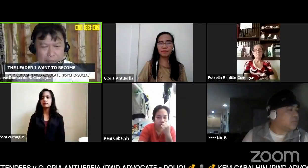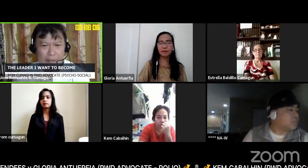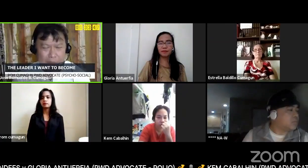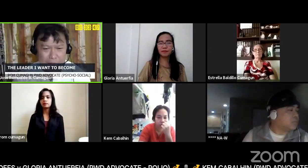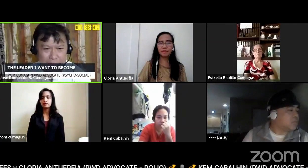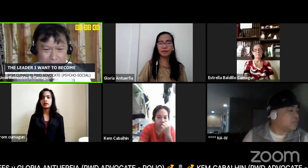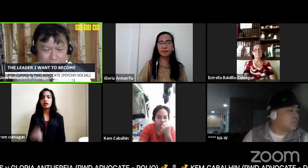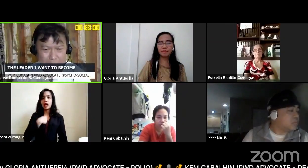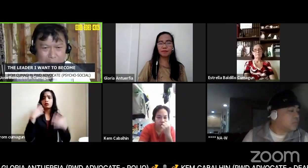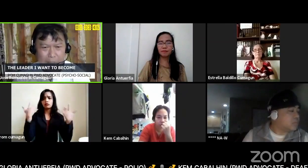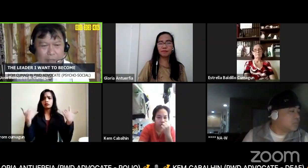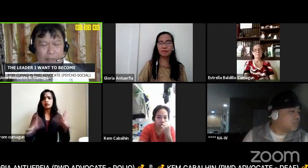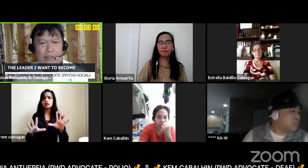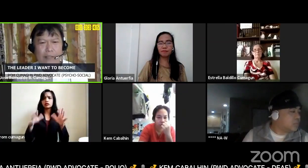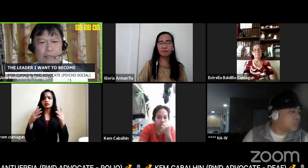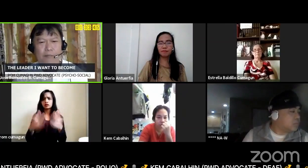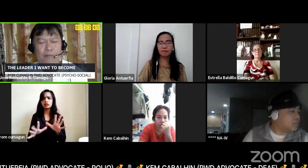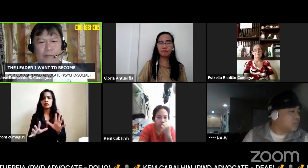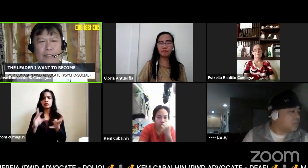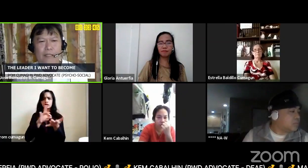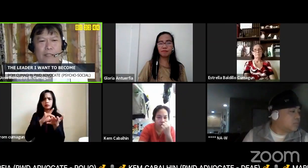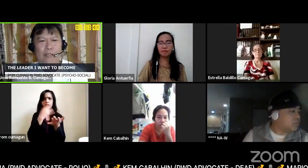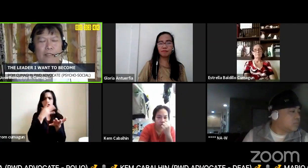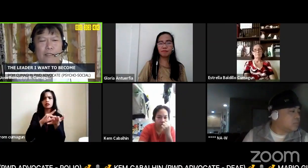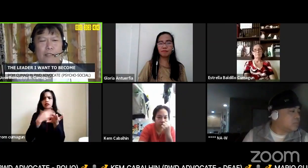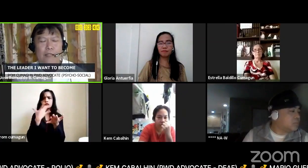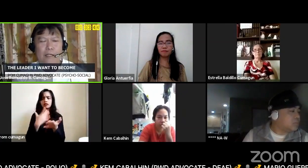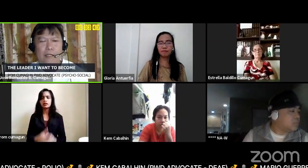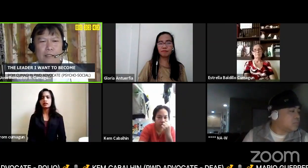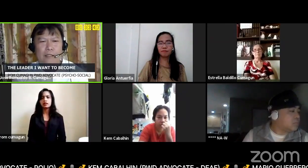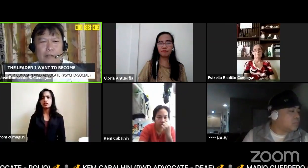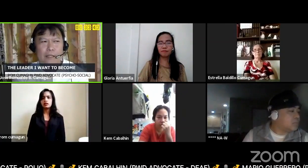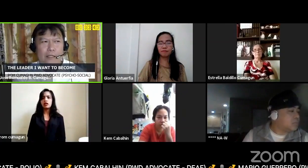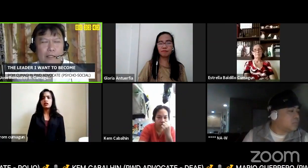and which I did take medicine,